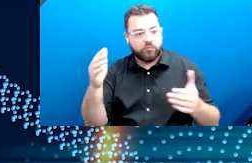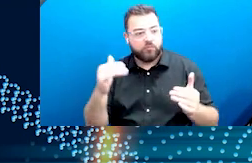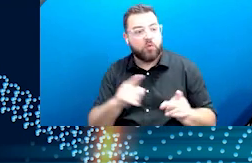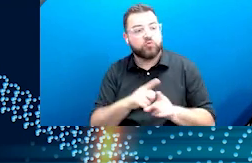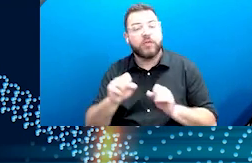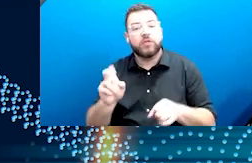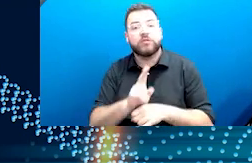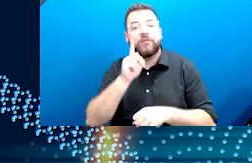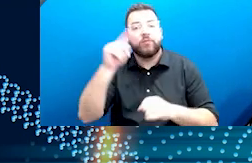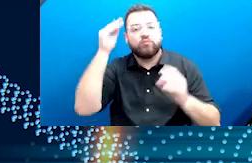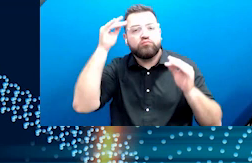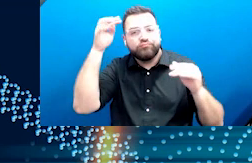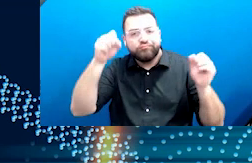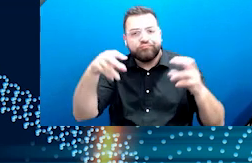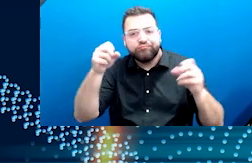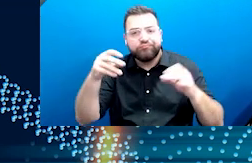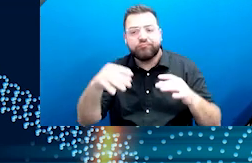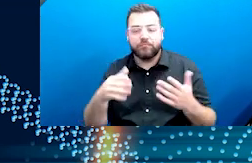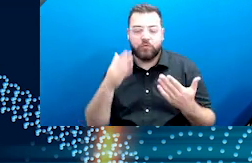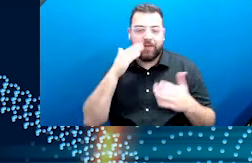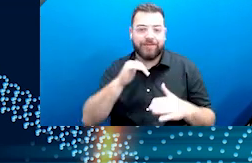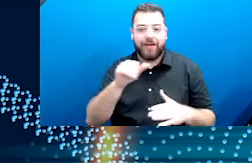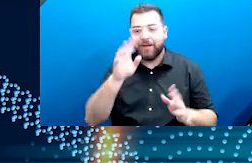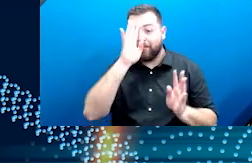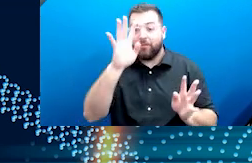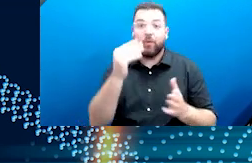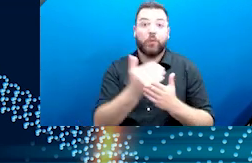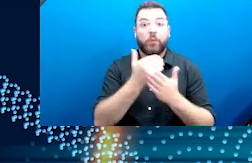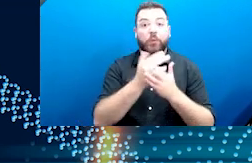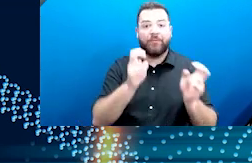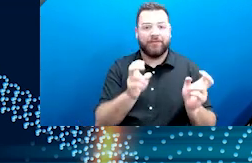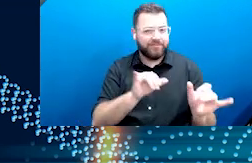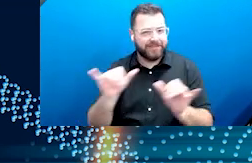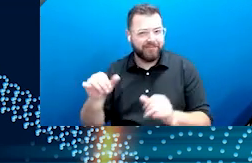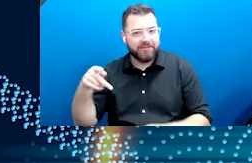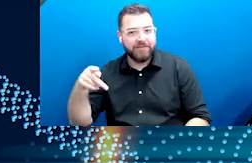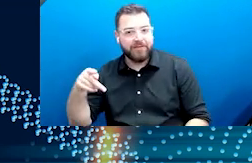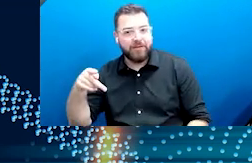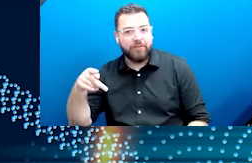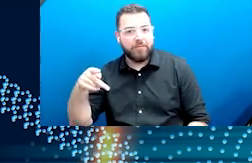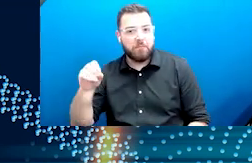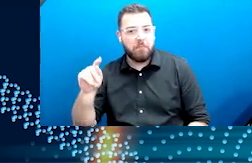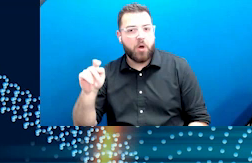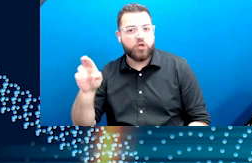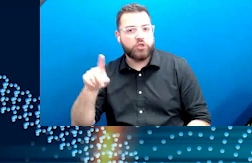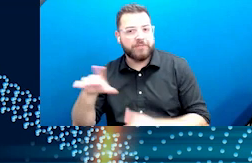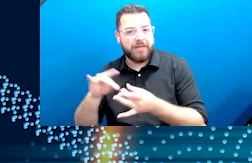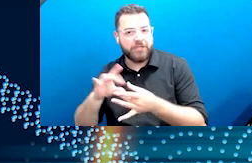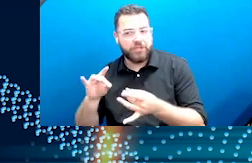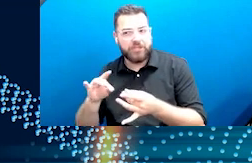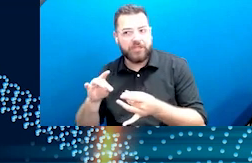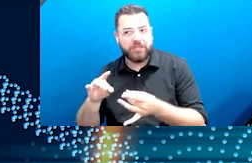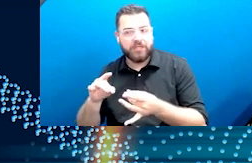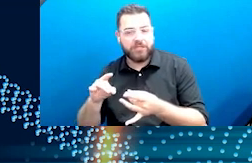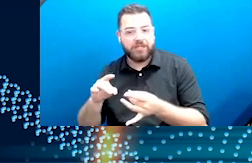good one. It's not going to come up with anything new. Just like Professor Potter said, it can't create fully. It can only work off what it's